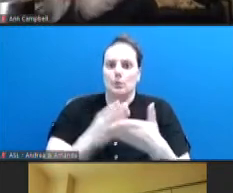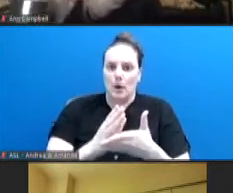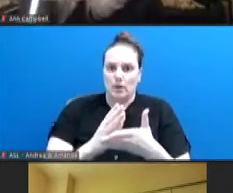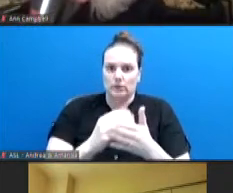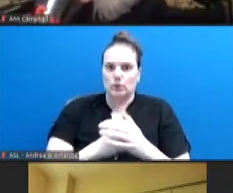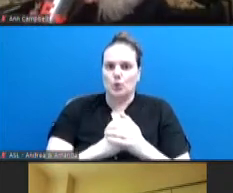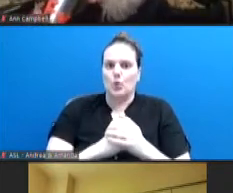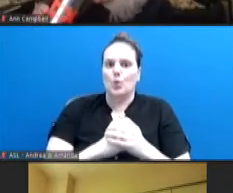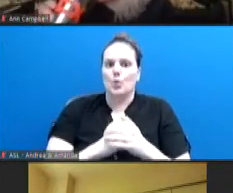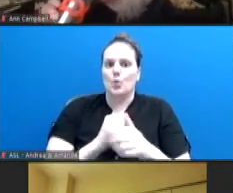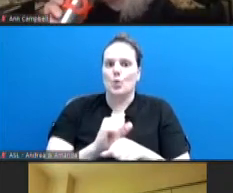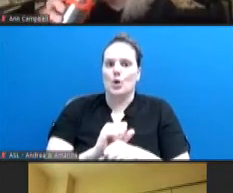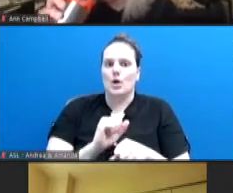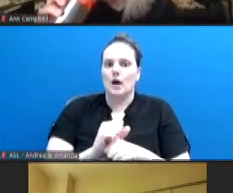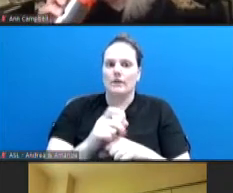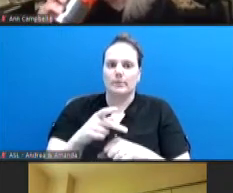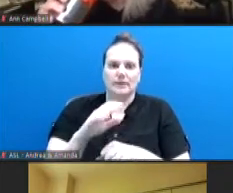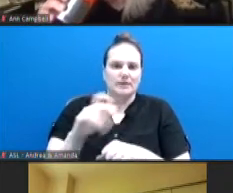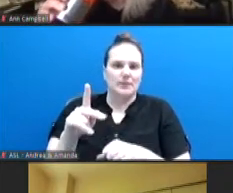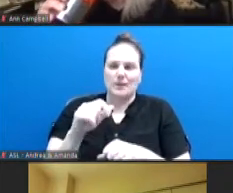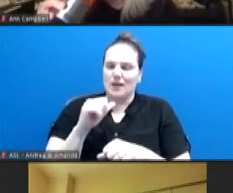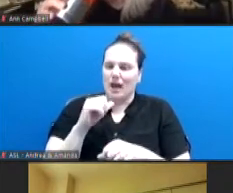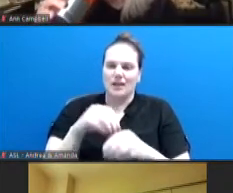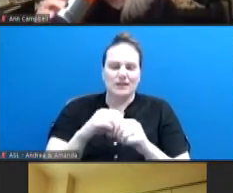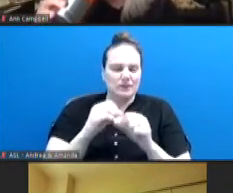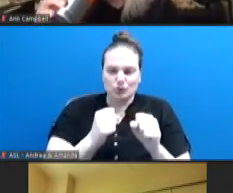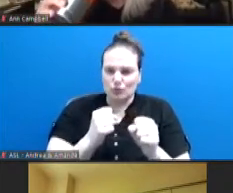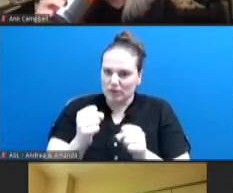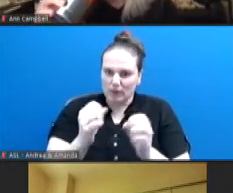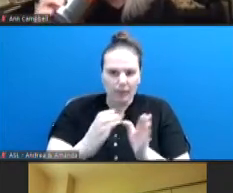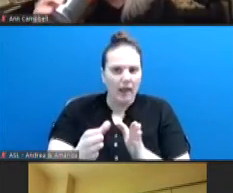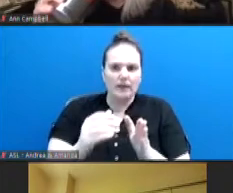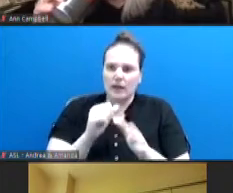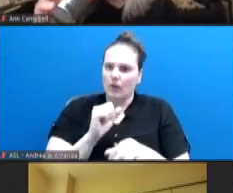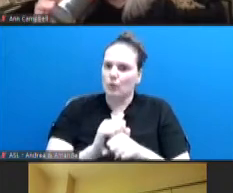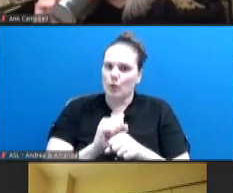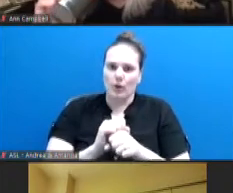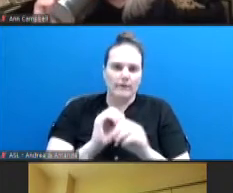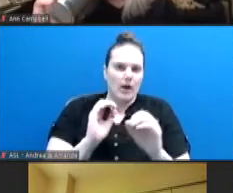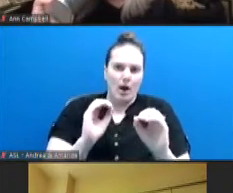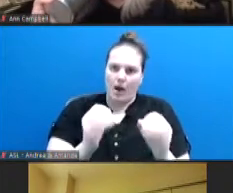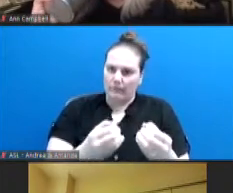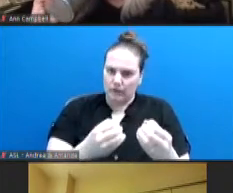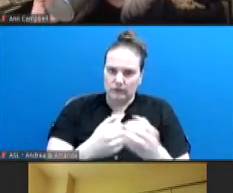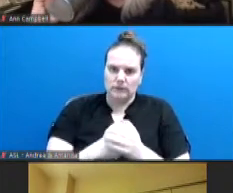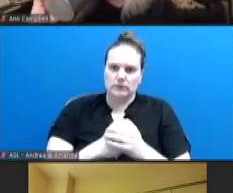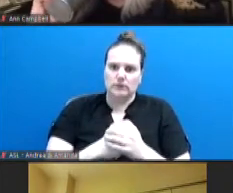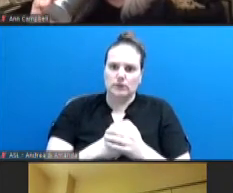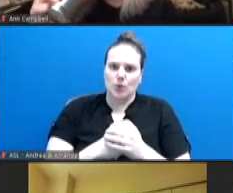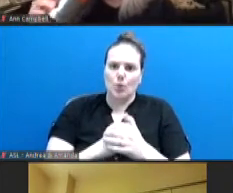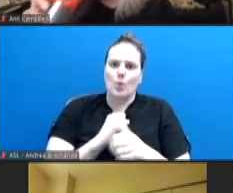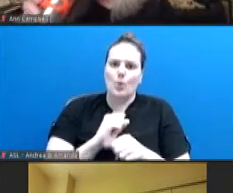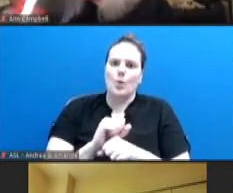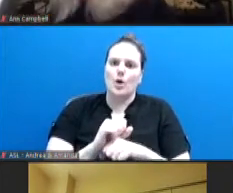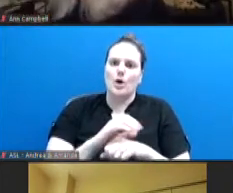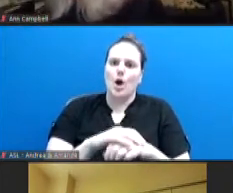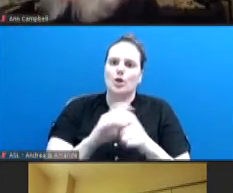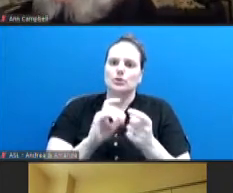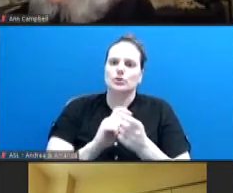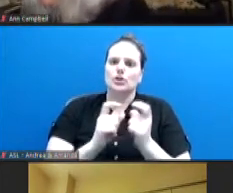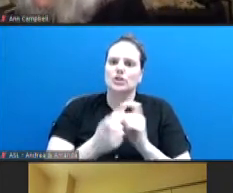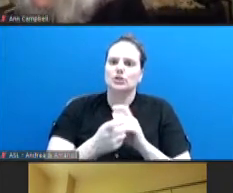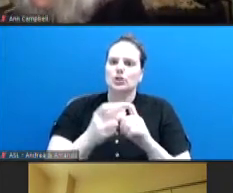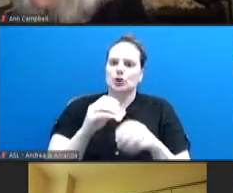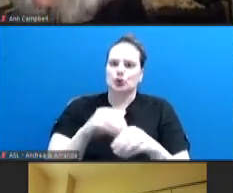work of the PCCEP is not in our strategic plan. It's not the work of our office. We work on changing internal